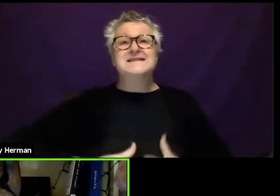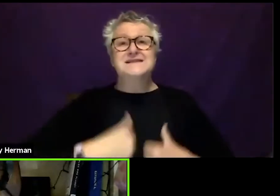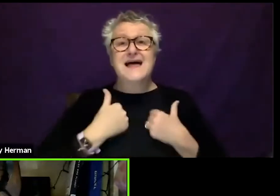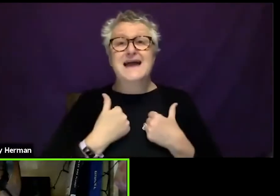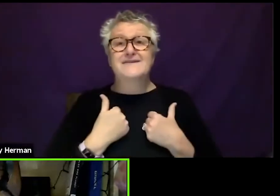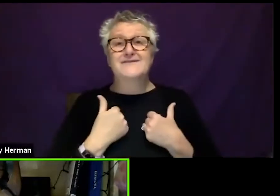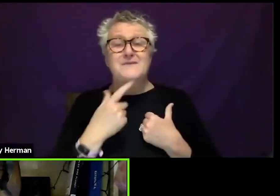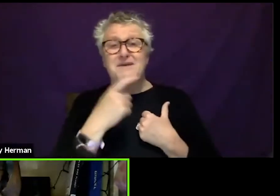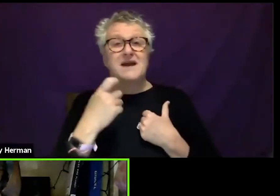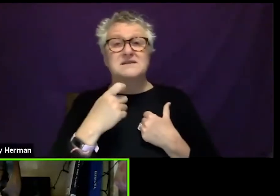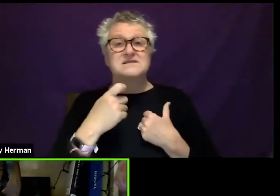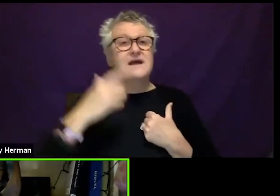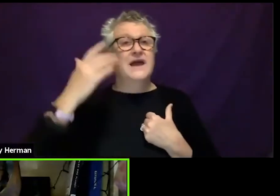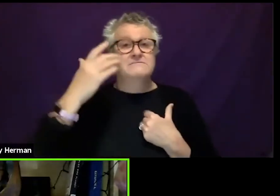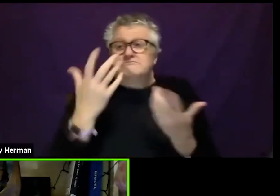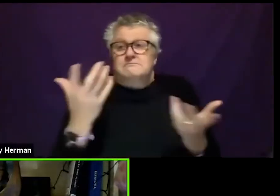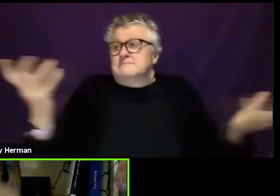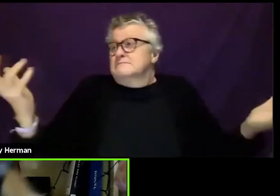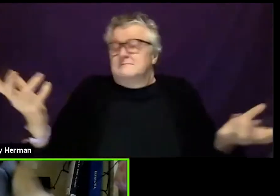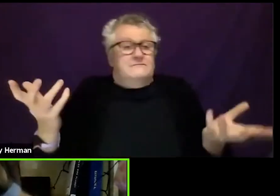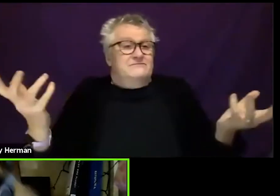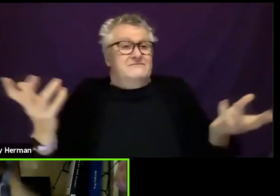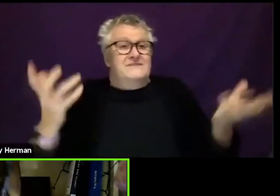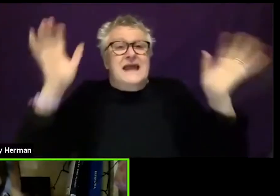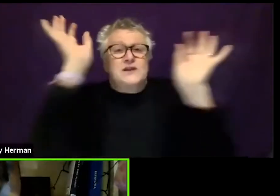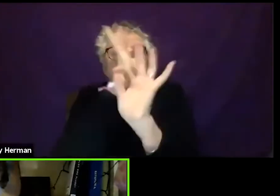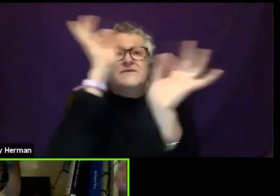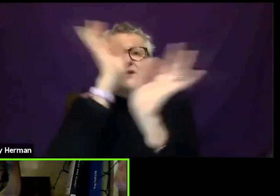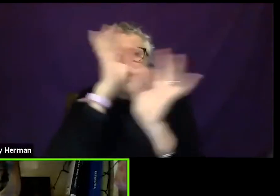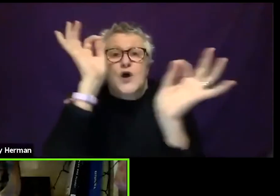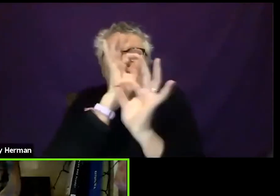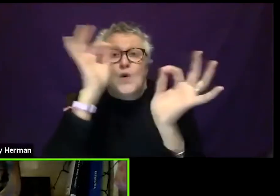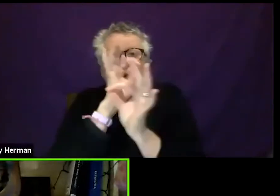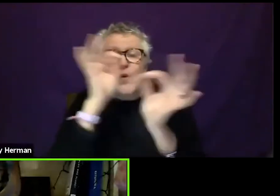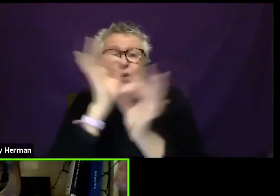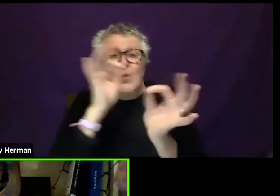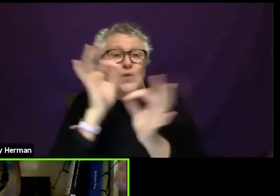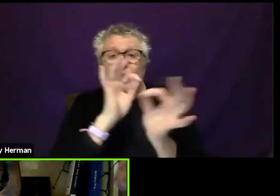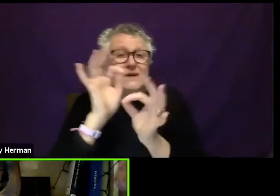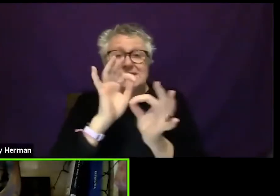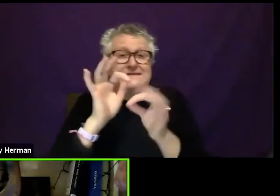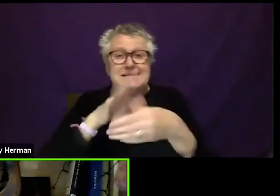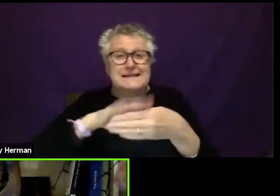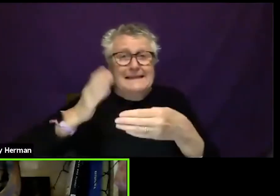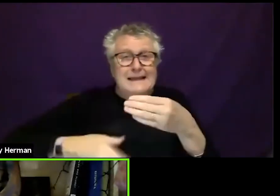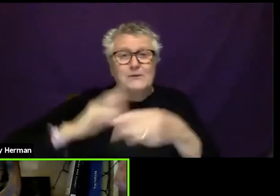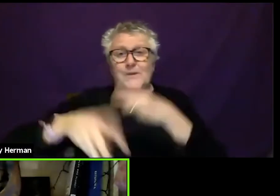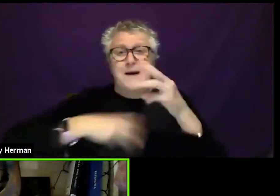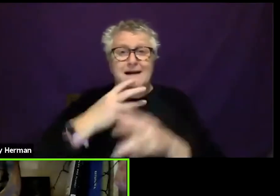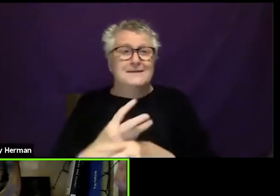just going to the store. So yeah, I had chatted to them about that. That was great fun.